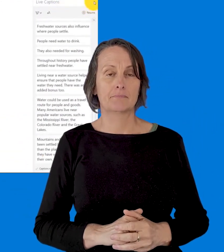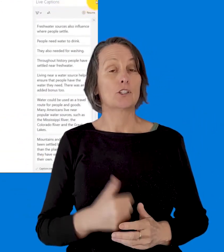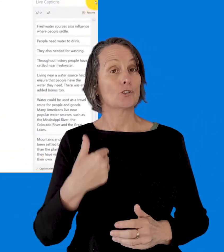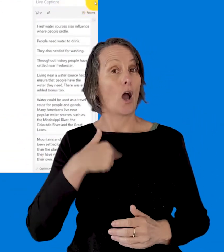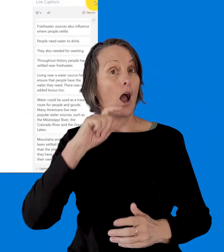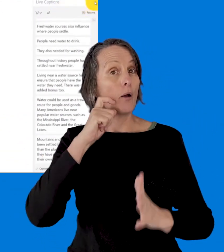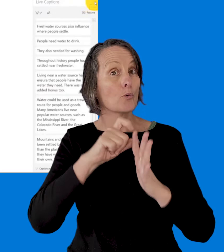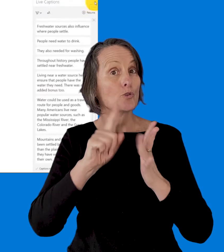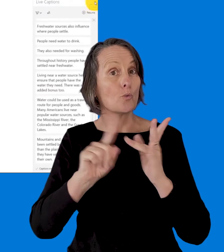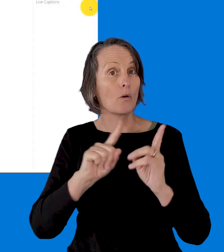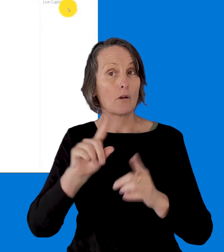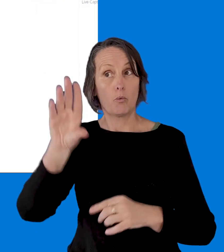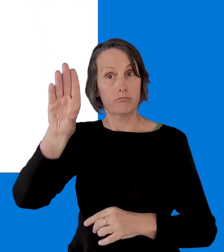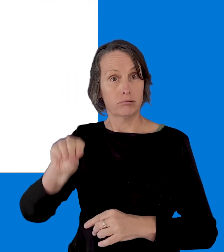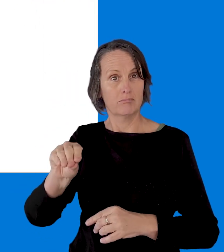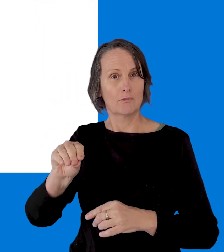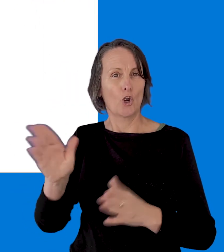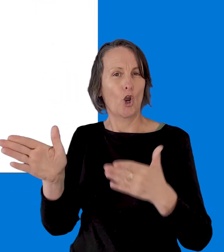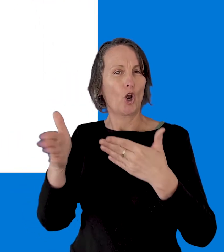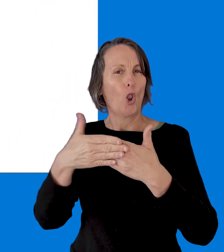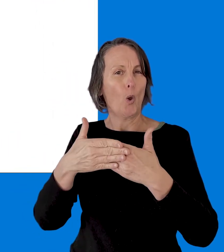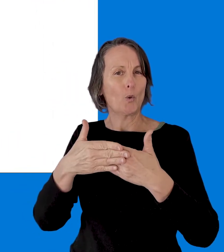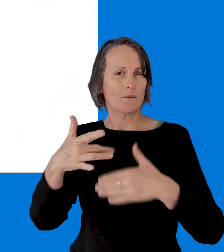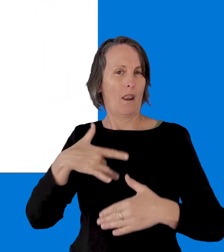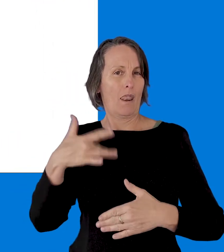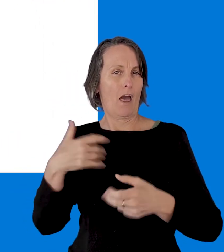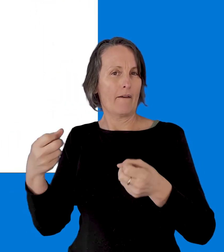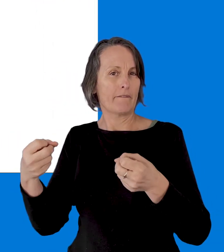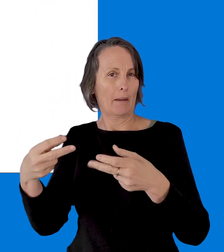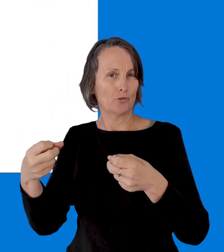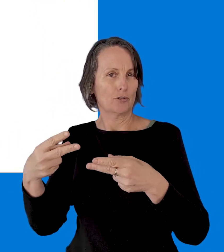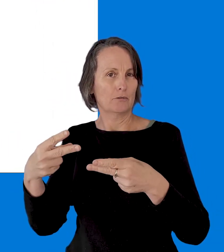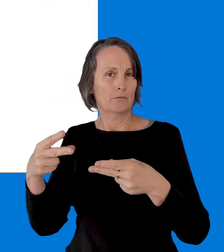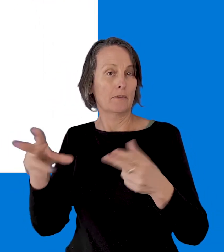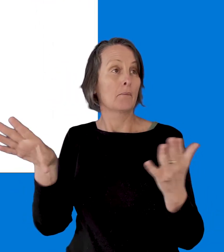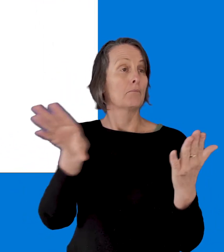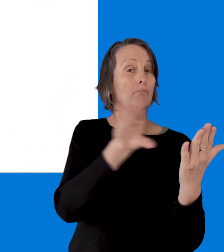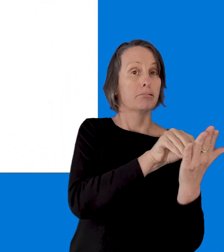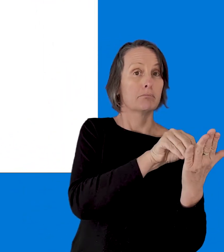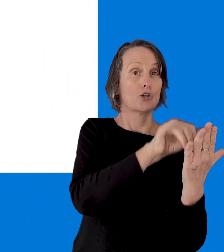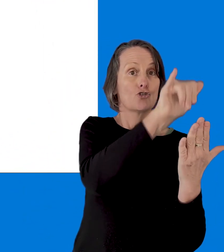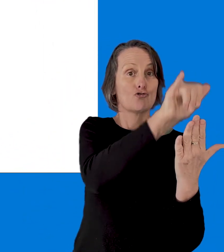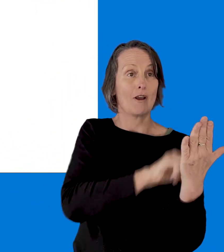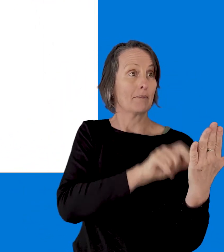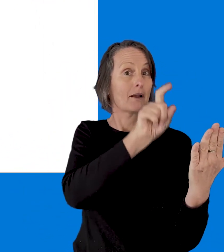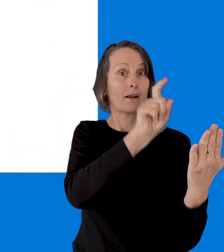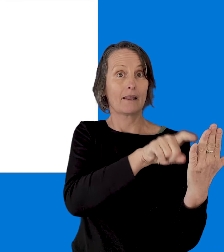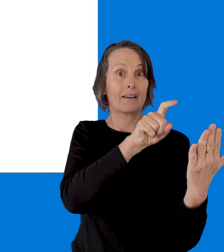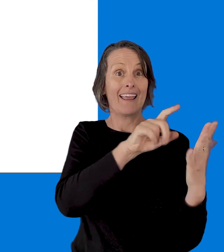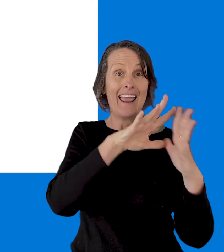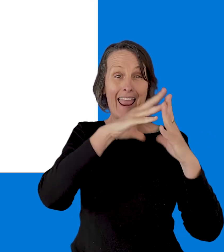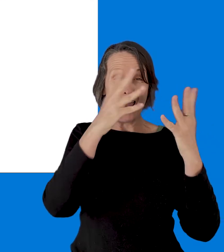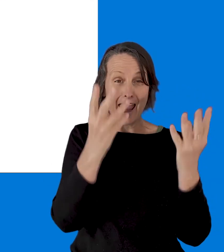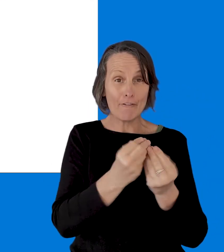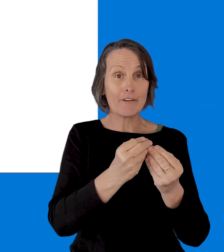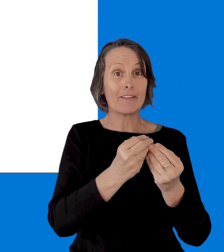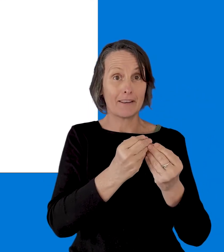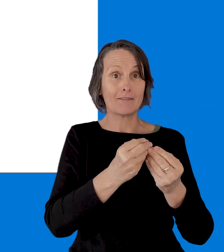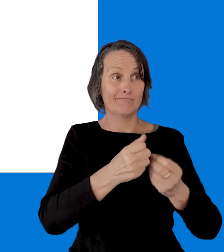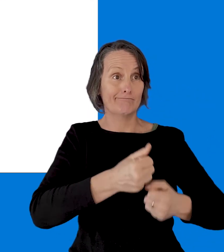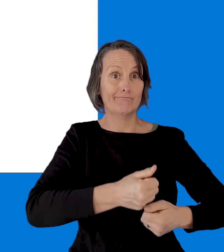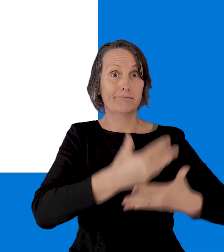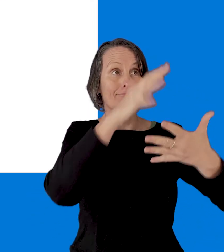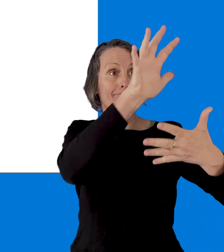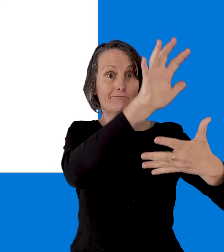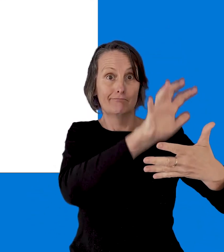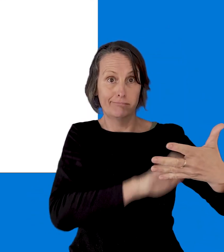captions pane. And when I switch over to transcripts, you'll see everything that was being talked about was captured automatically and saved in my OneNote,